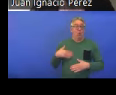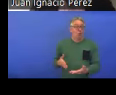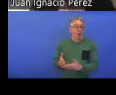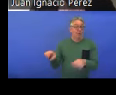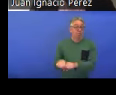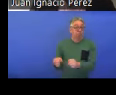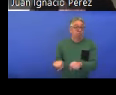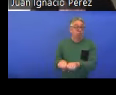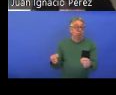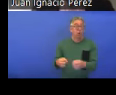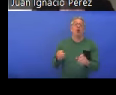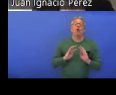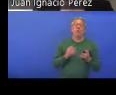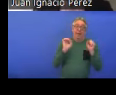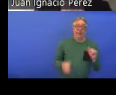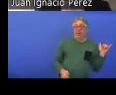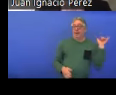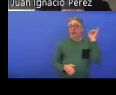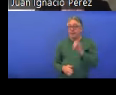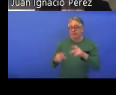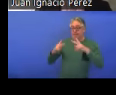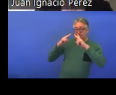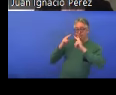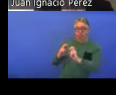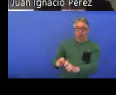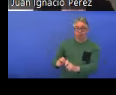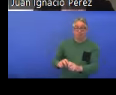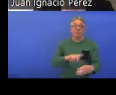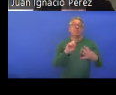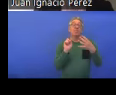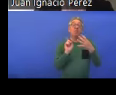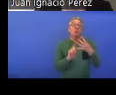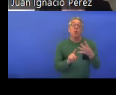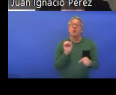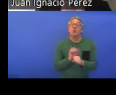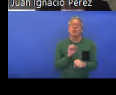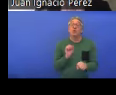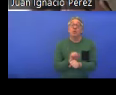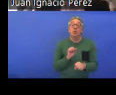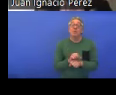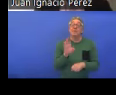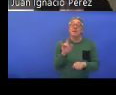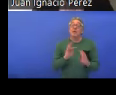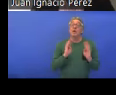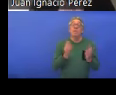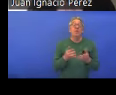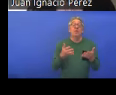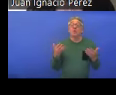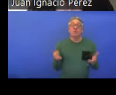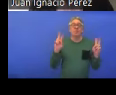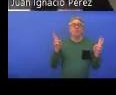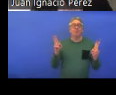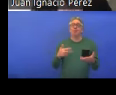and also the function of adopting general comments which clarify